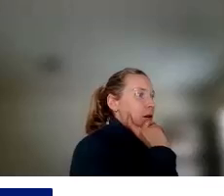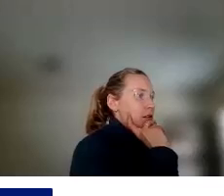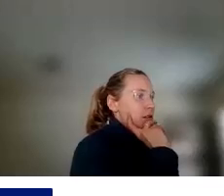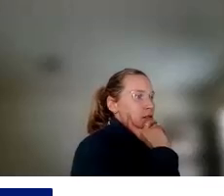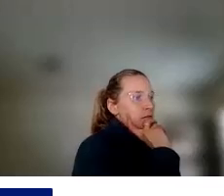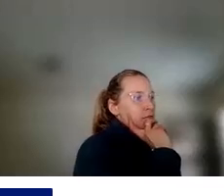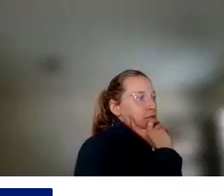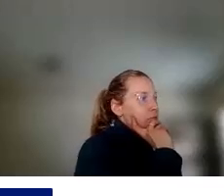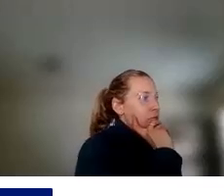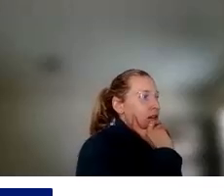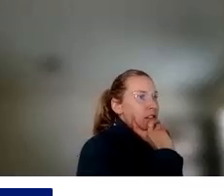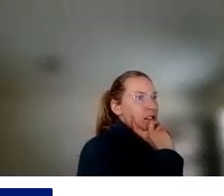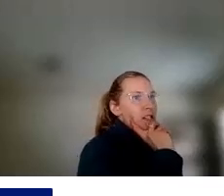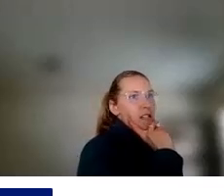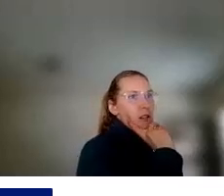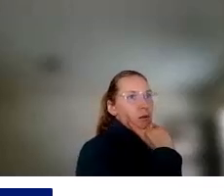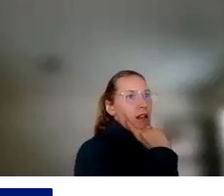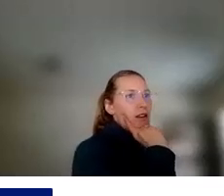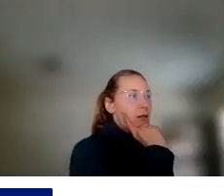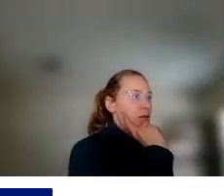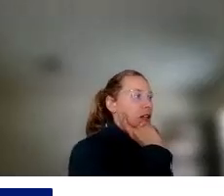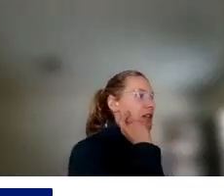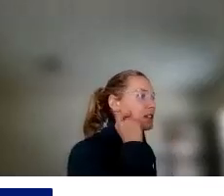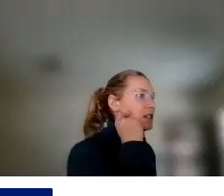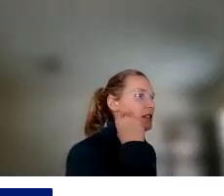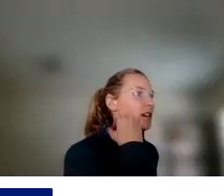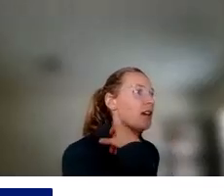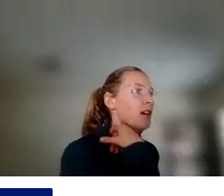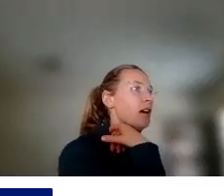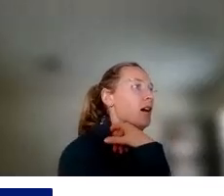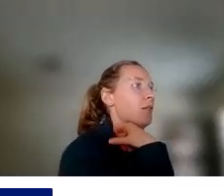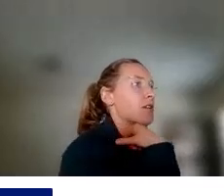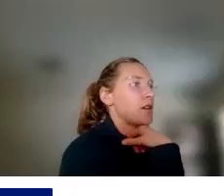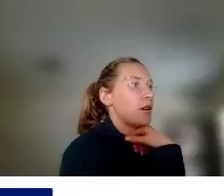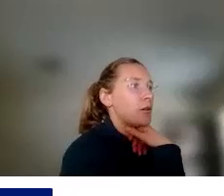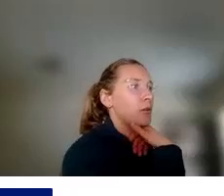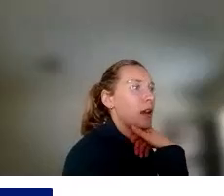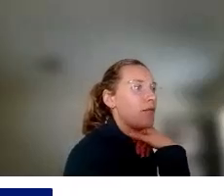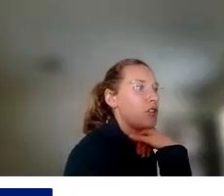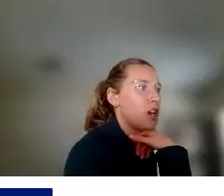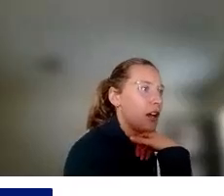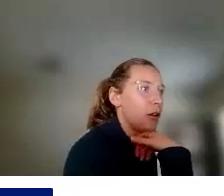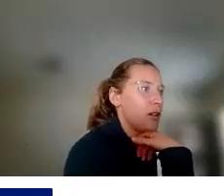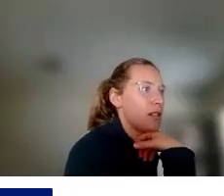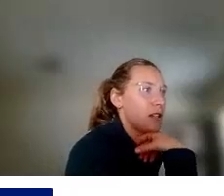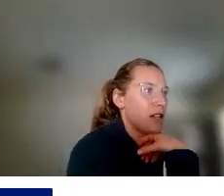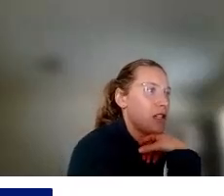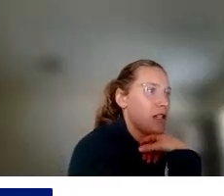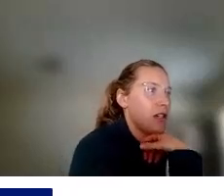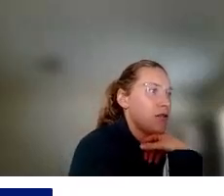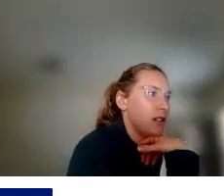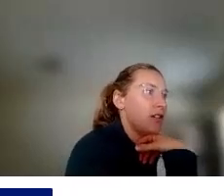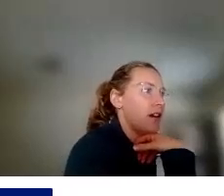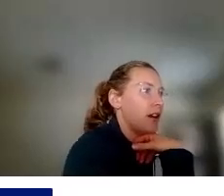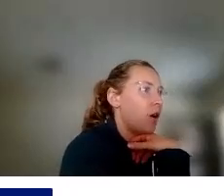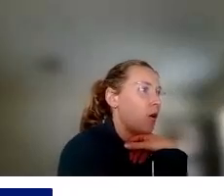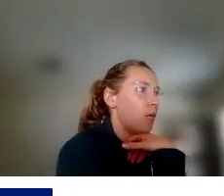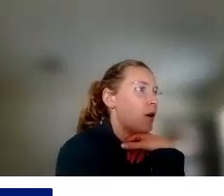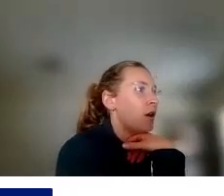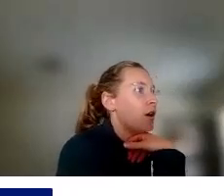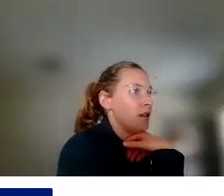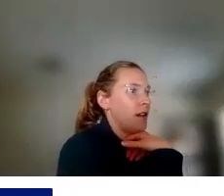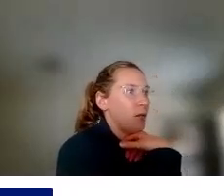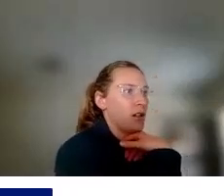the members' preferences in the way that we would like to see. So we have the child wants to continue to live